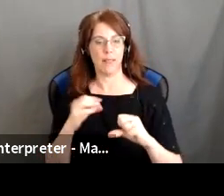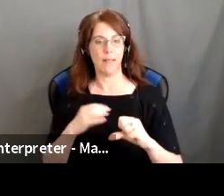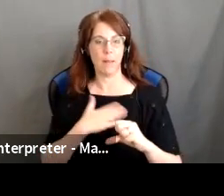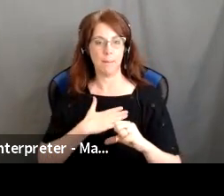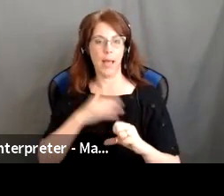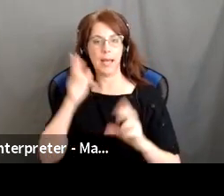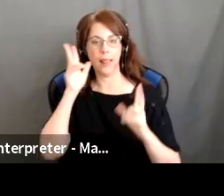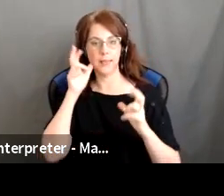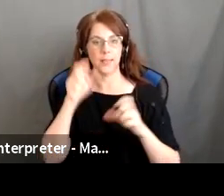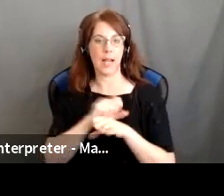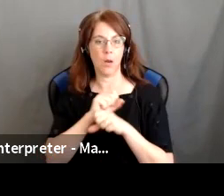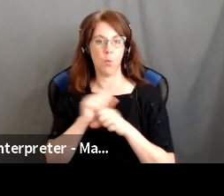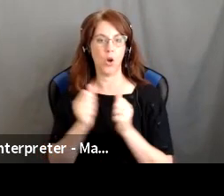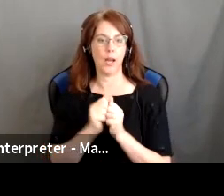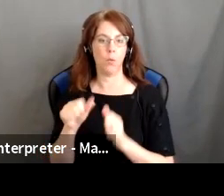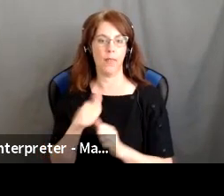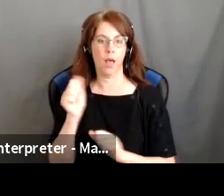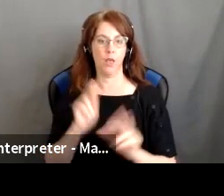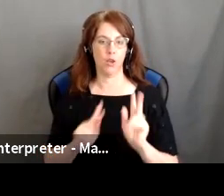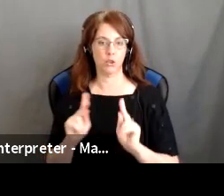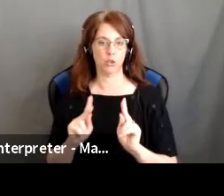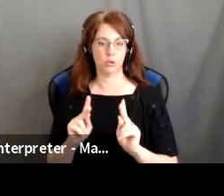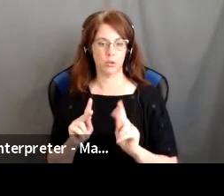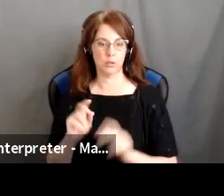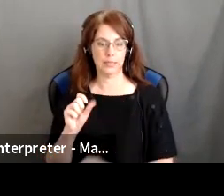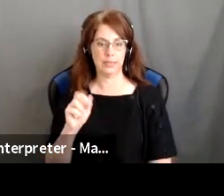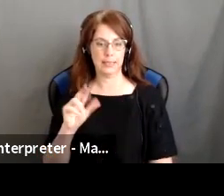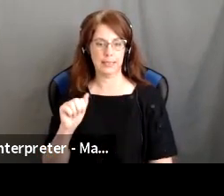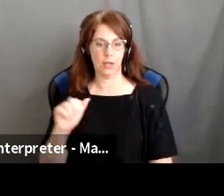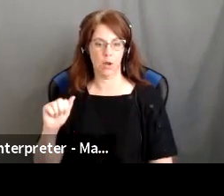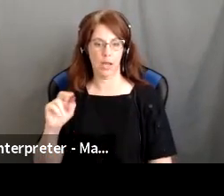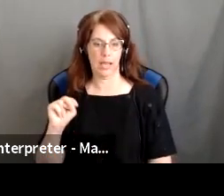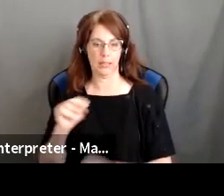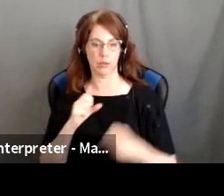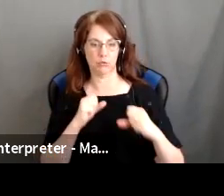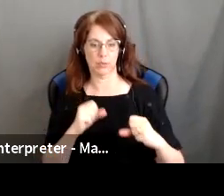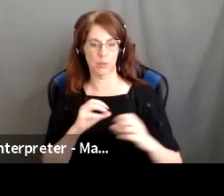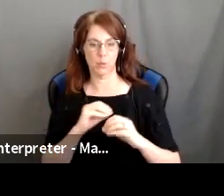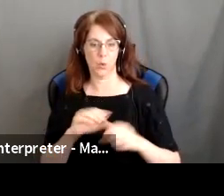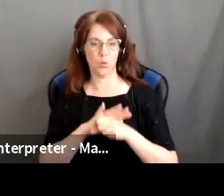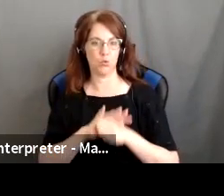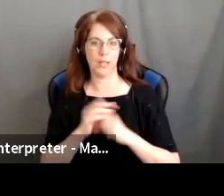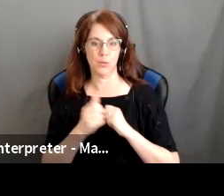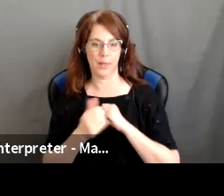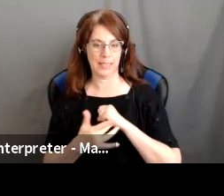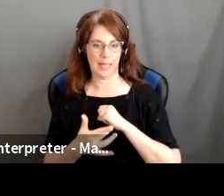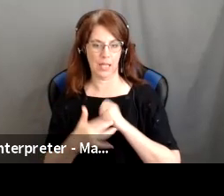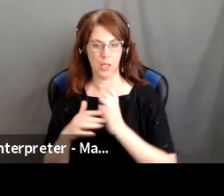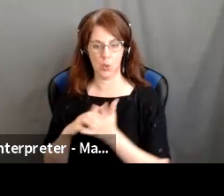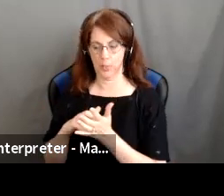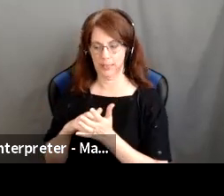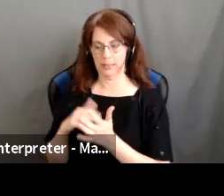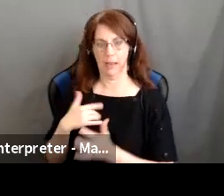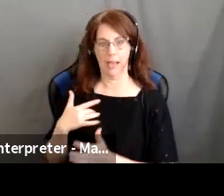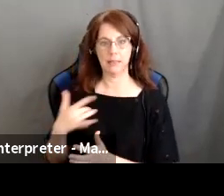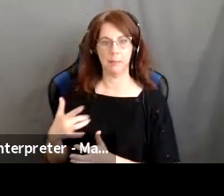with others. Sarah Ann says, strengths, no stress with technology. weakness, I tend